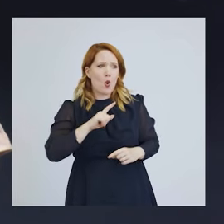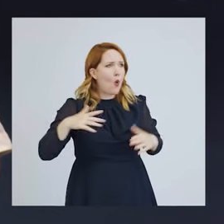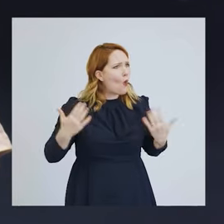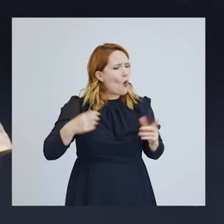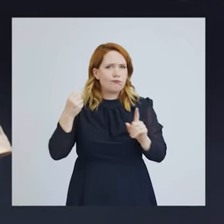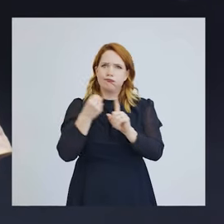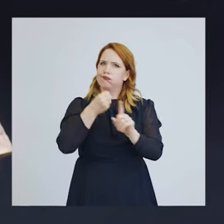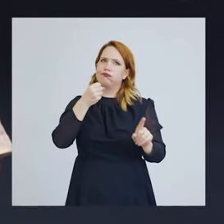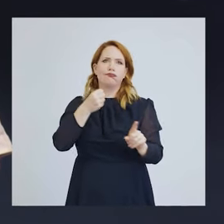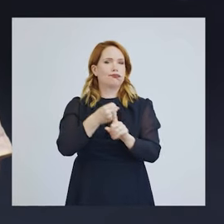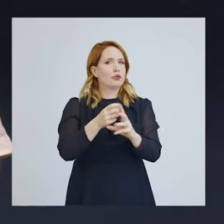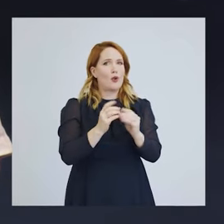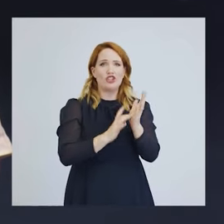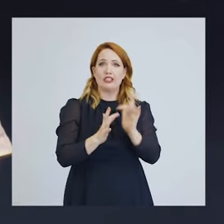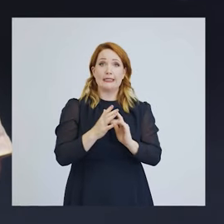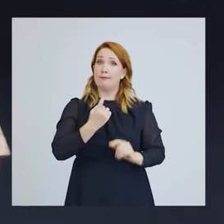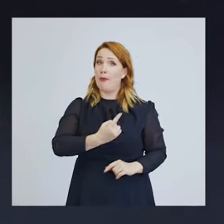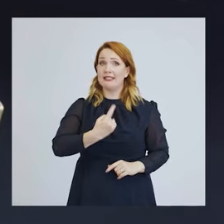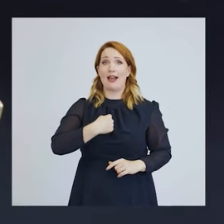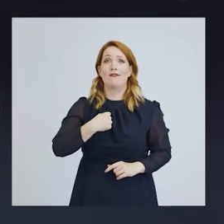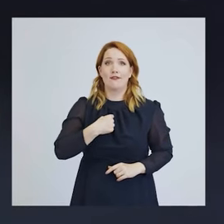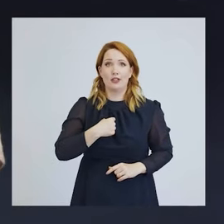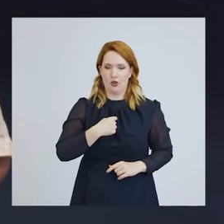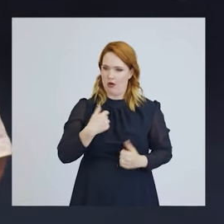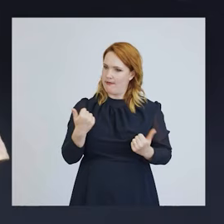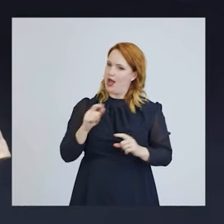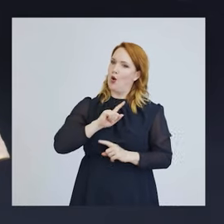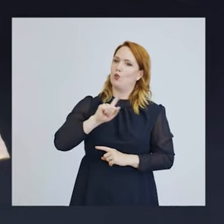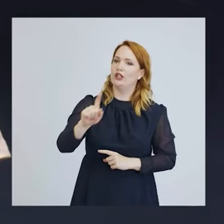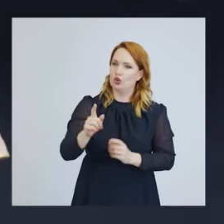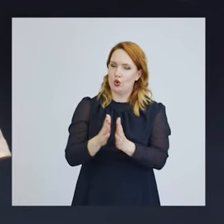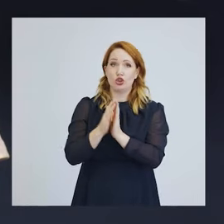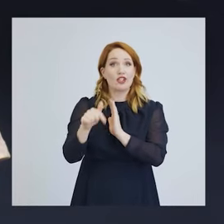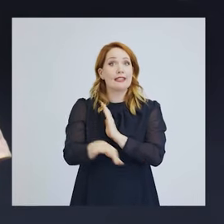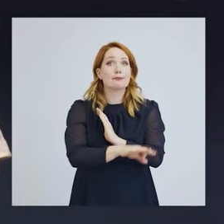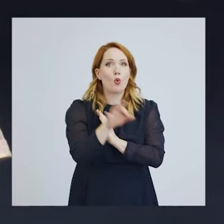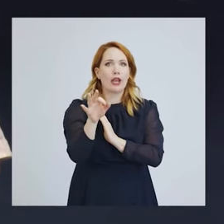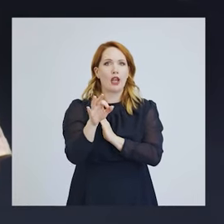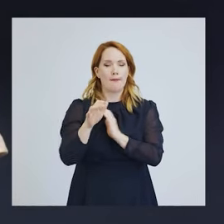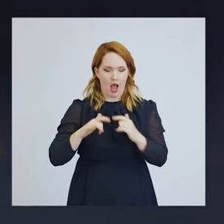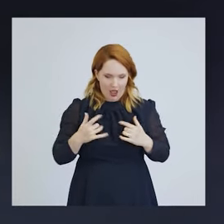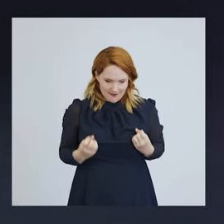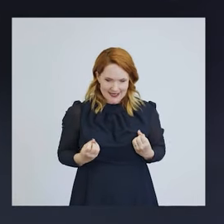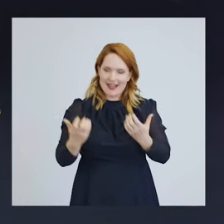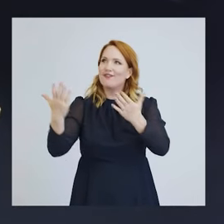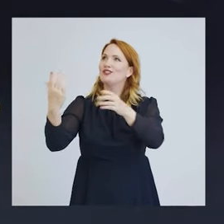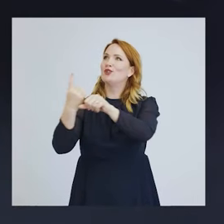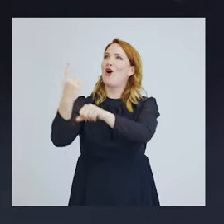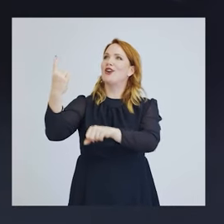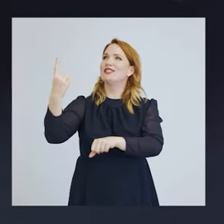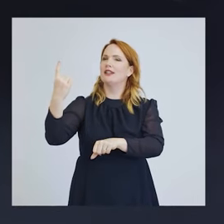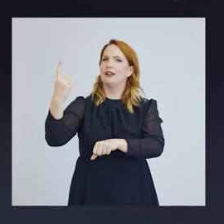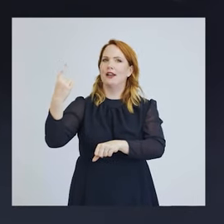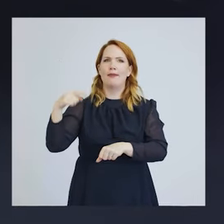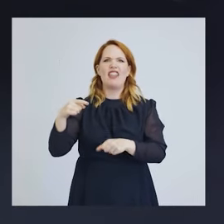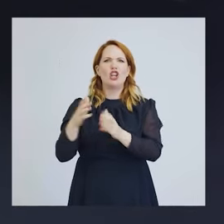eyes. And he gives me the biggest hug and he says, I had this radical encounter with Jesus just by myself. And I went to a